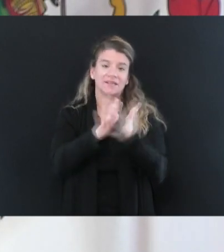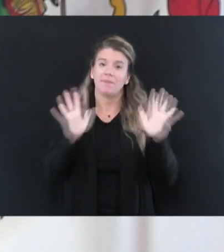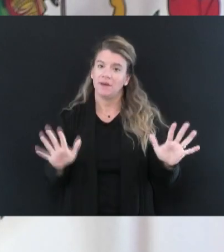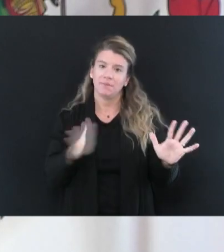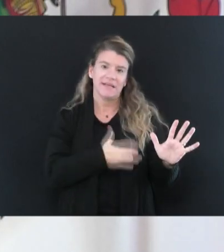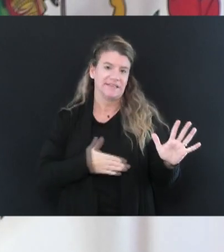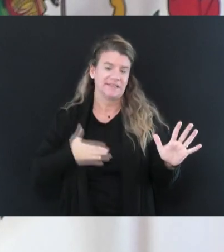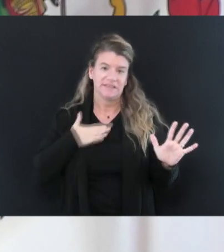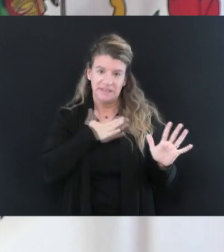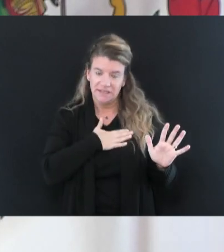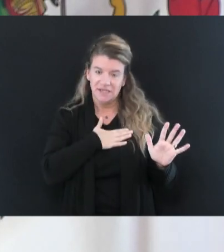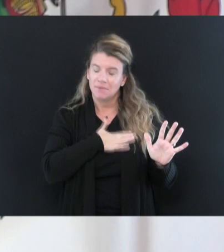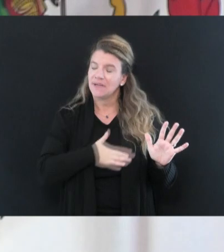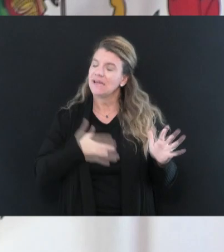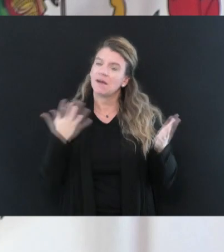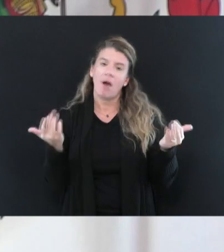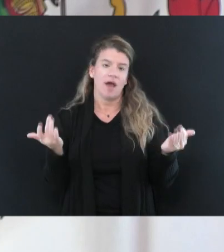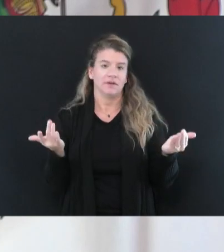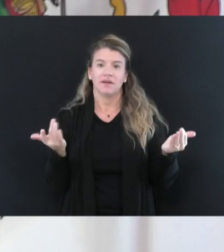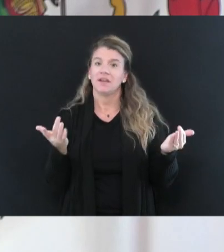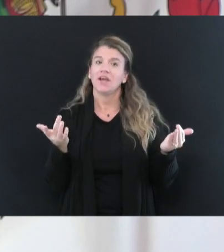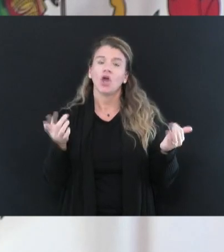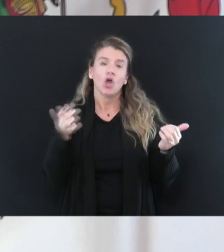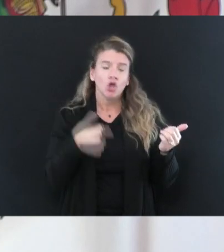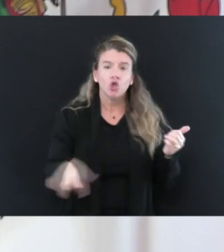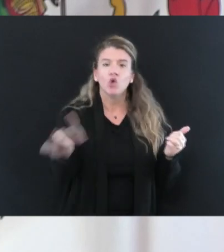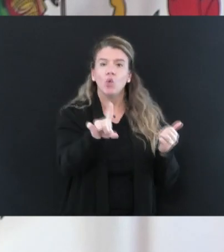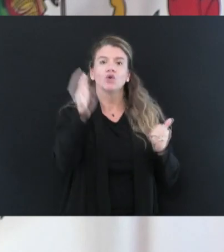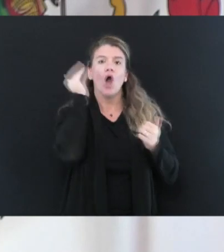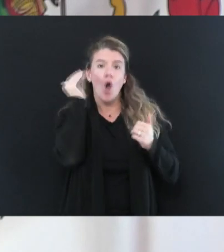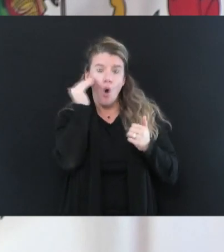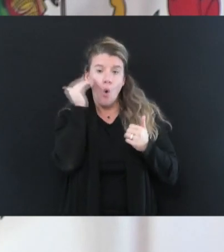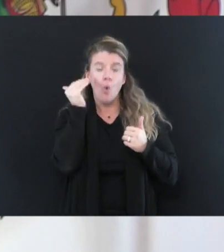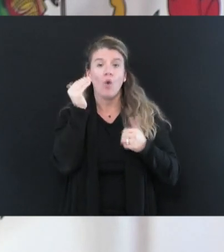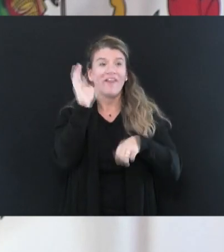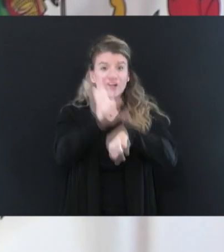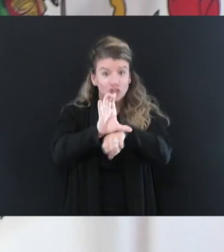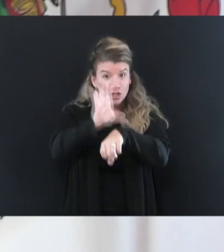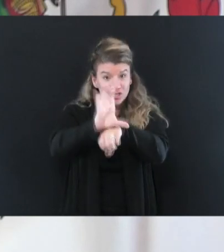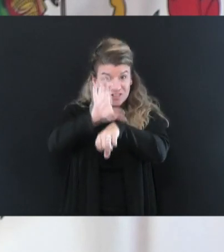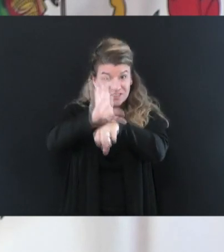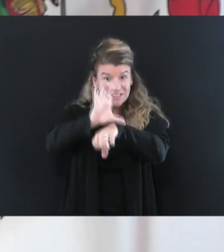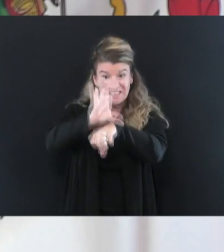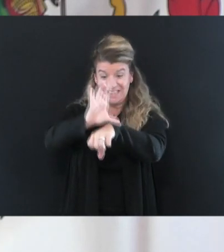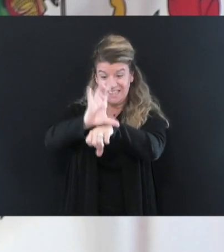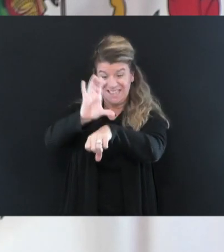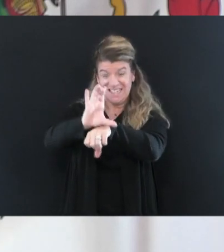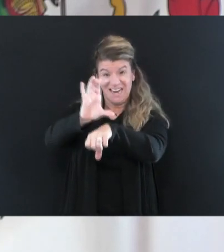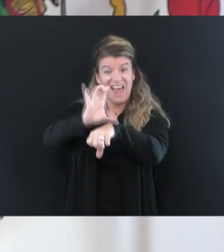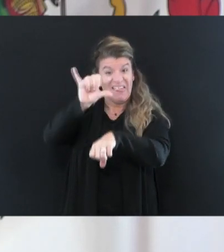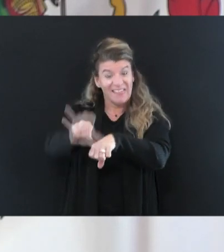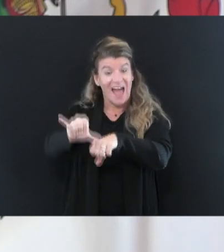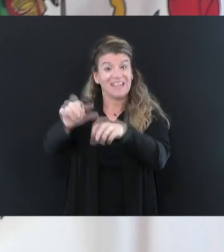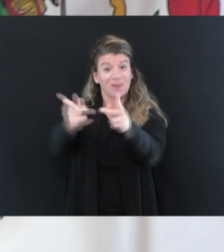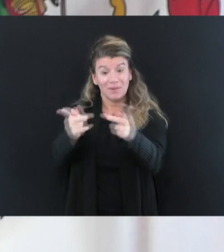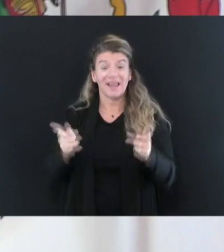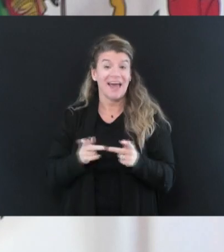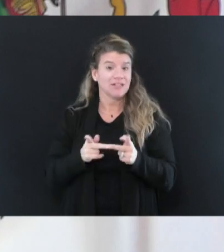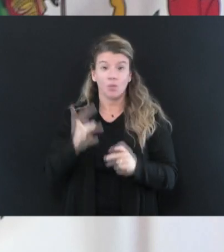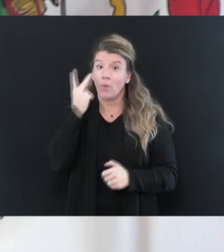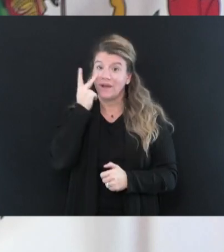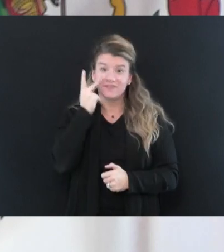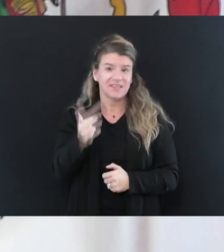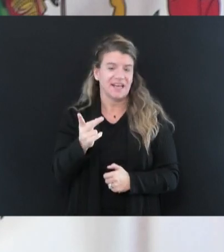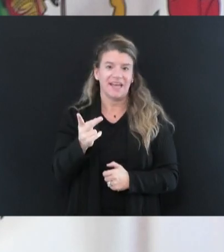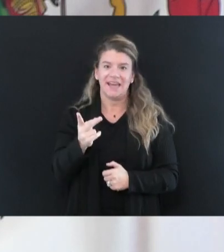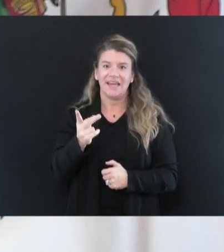on, West Virginia. Absolutely, we know the churches are a place where we sing,